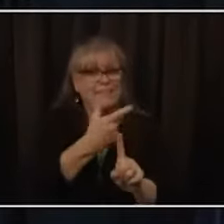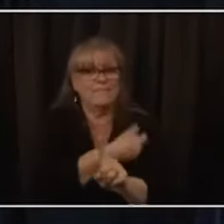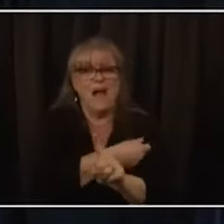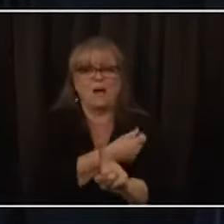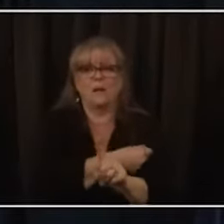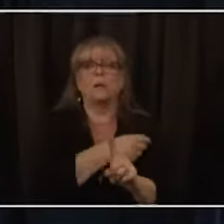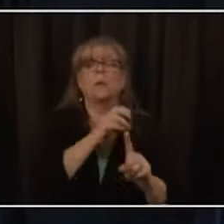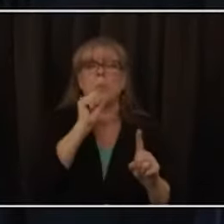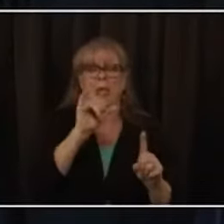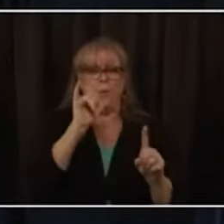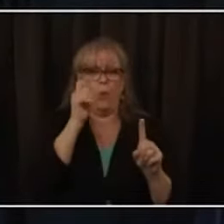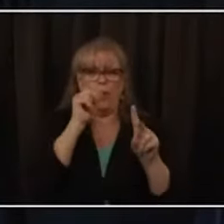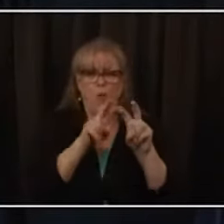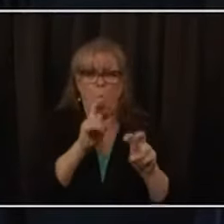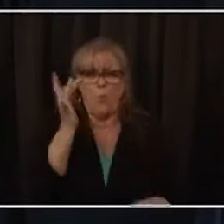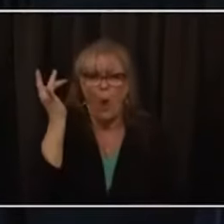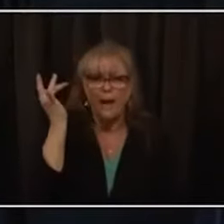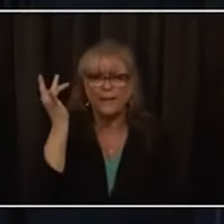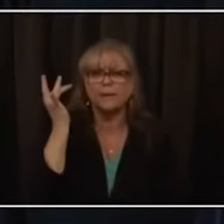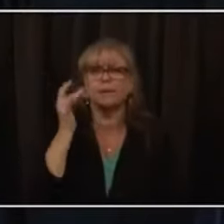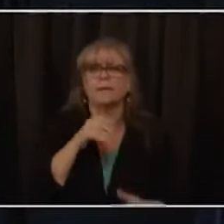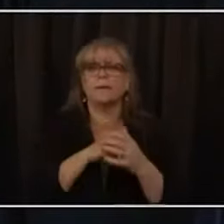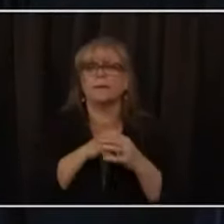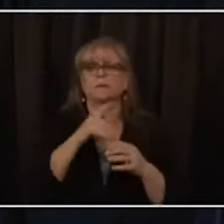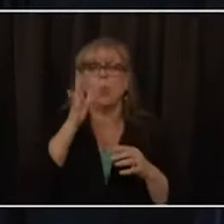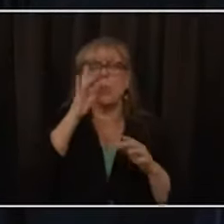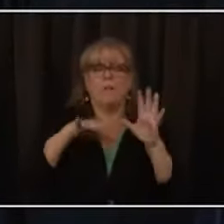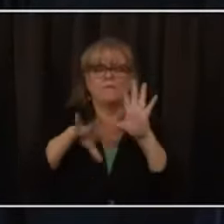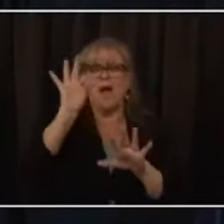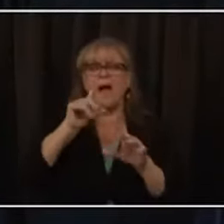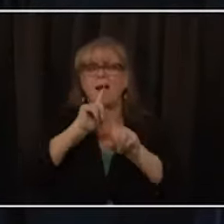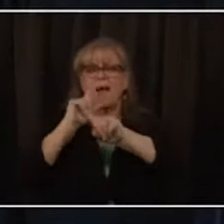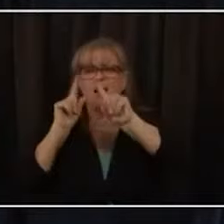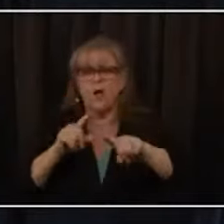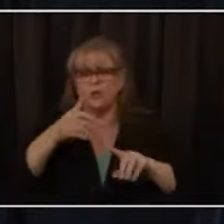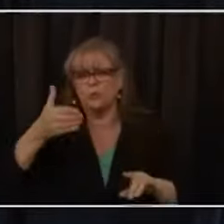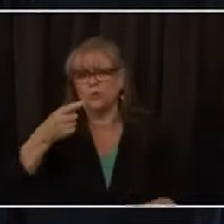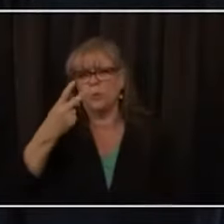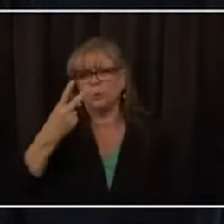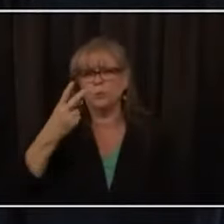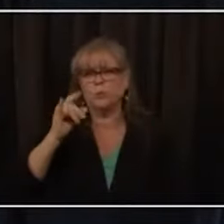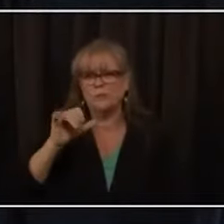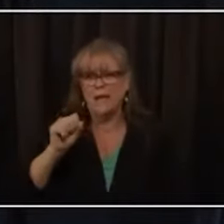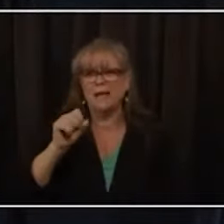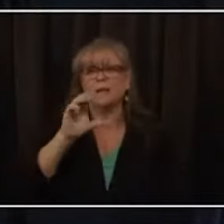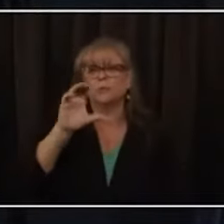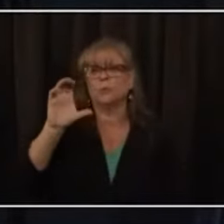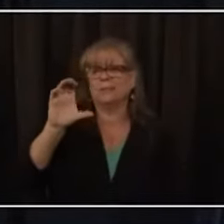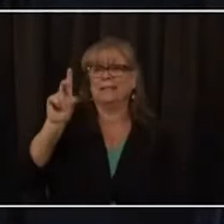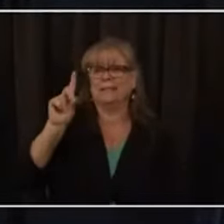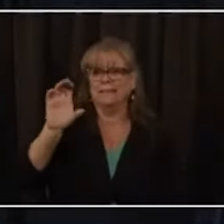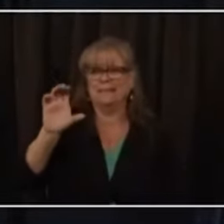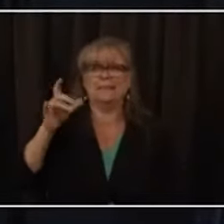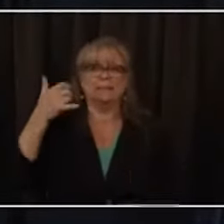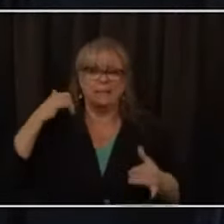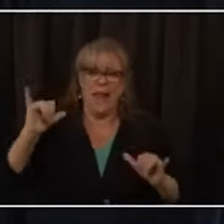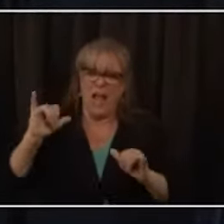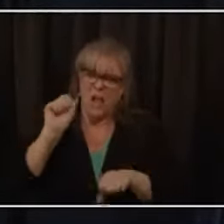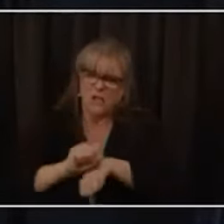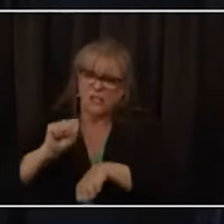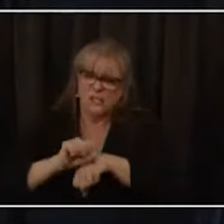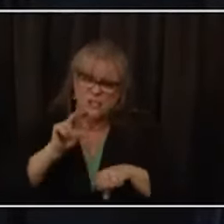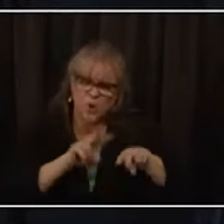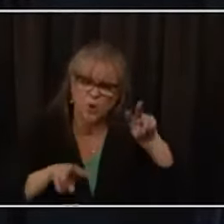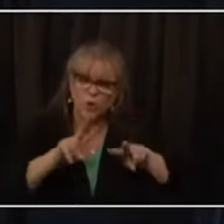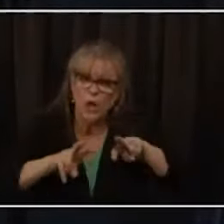hours. The ACIP will look at the base rates of these kinds of events in our U.S. population, and we'll make estimates